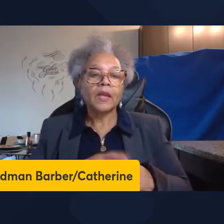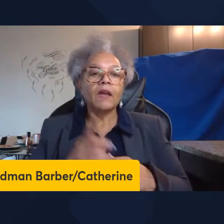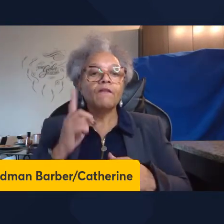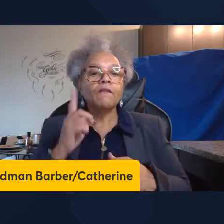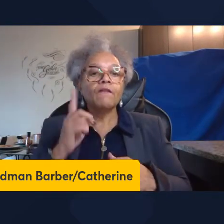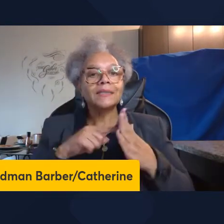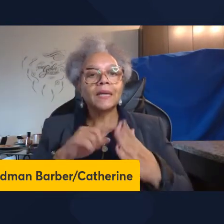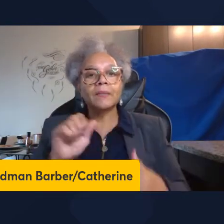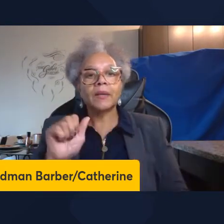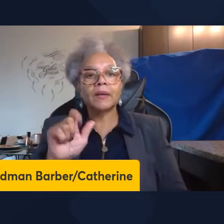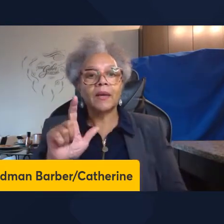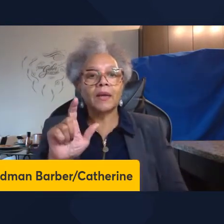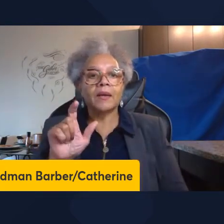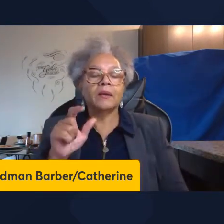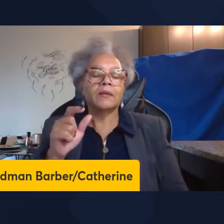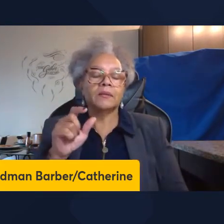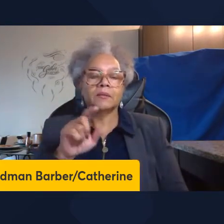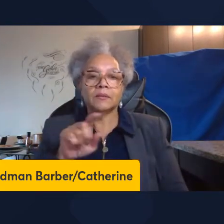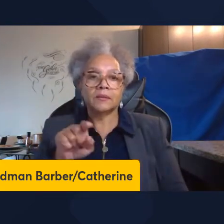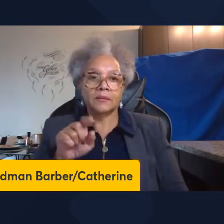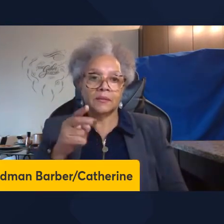disease.